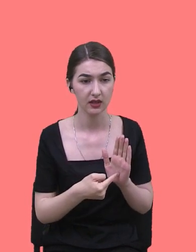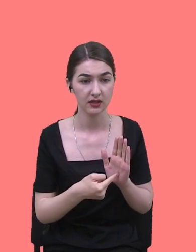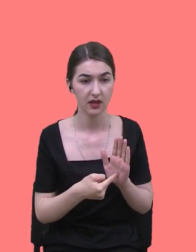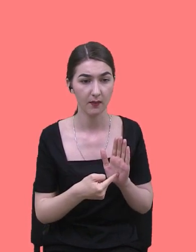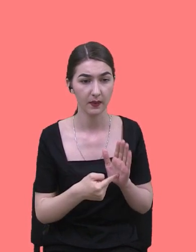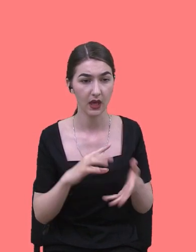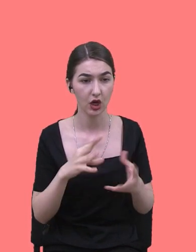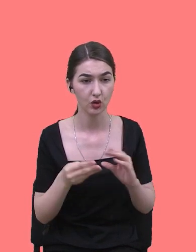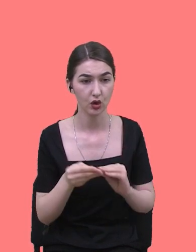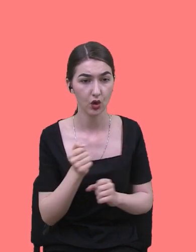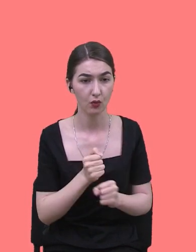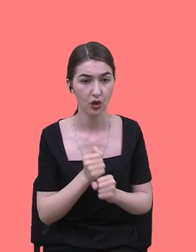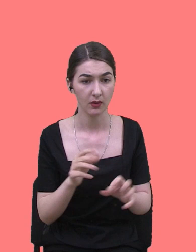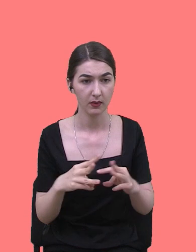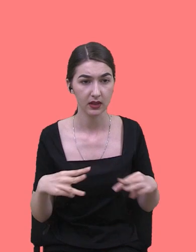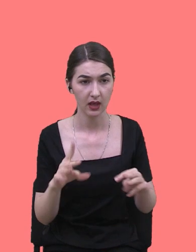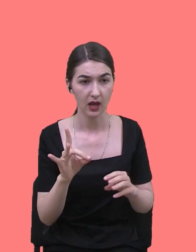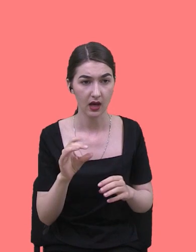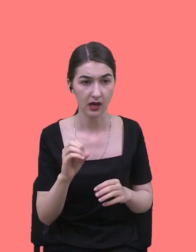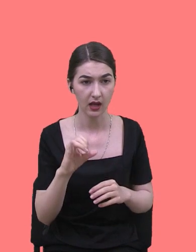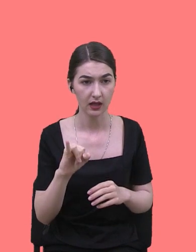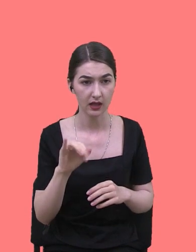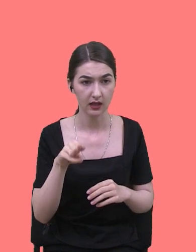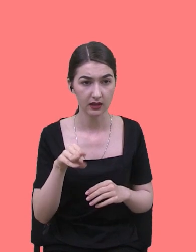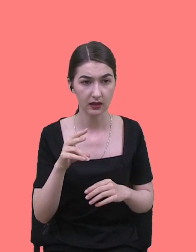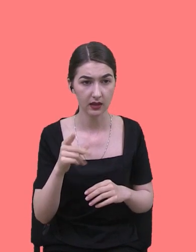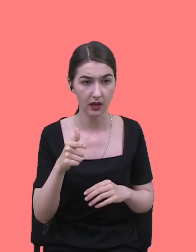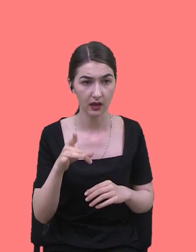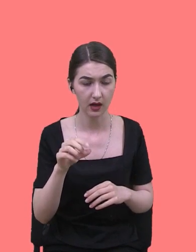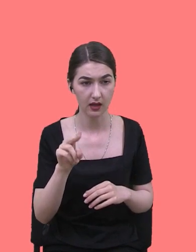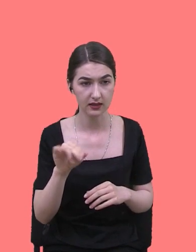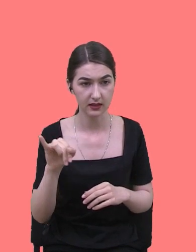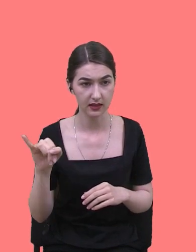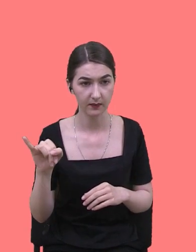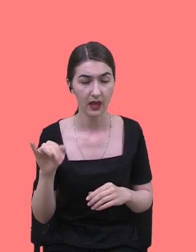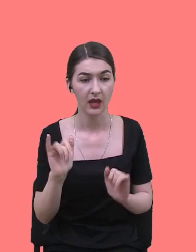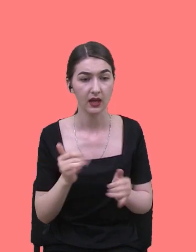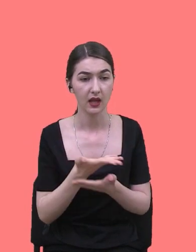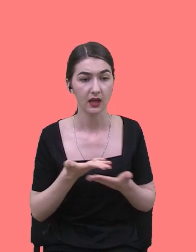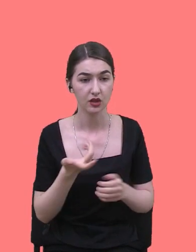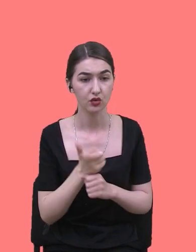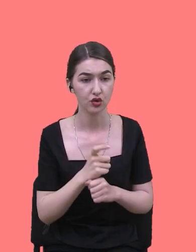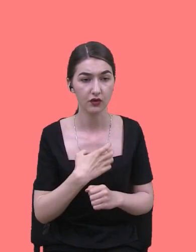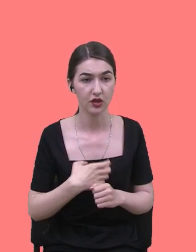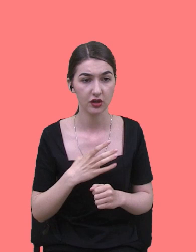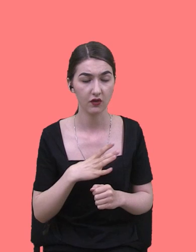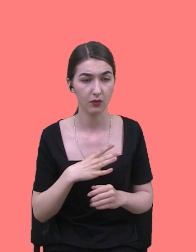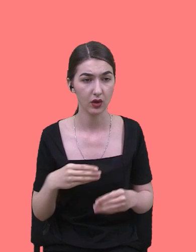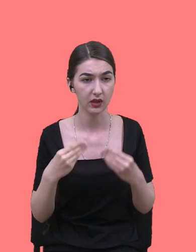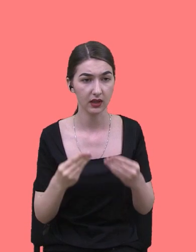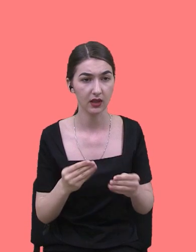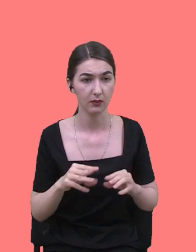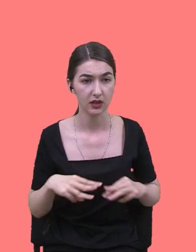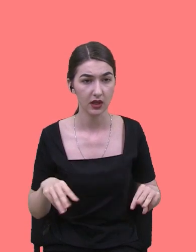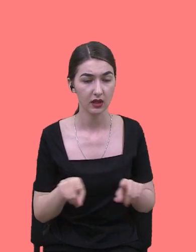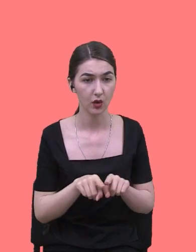important for us to provide a platform from the ministry to present the database that they've developed and